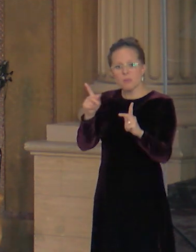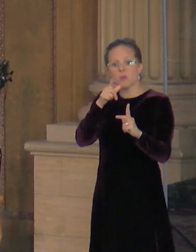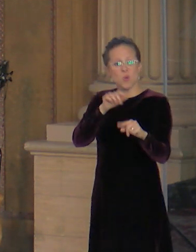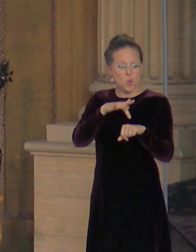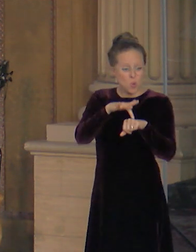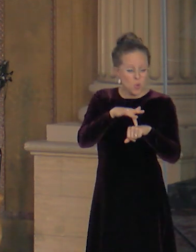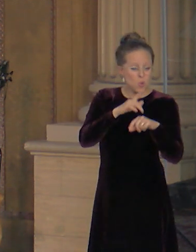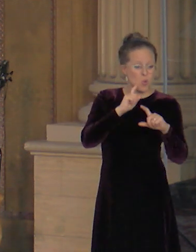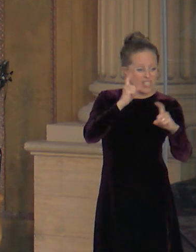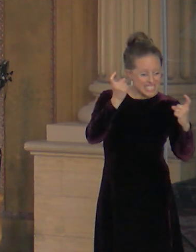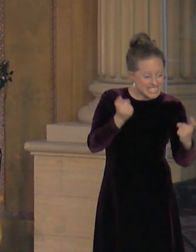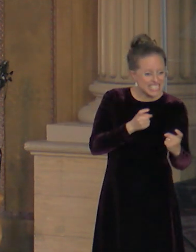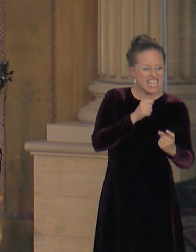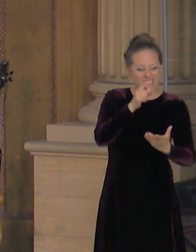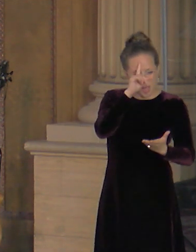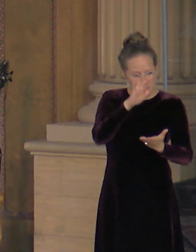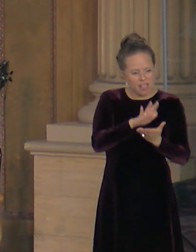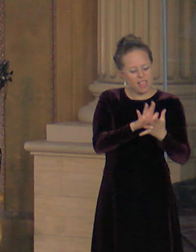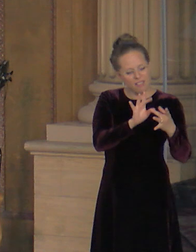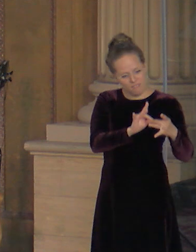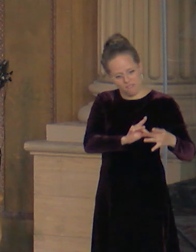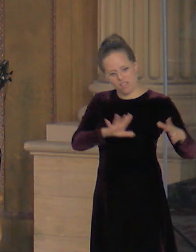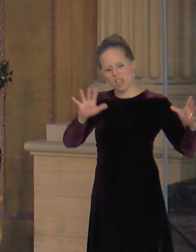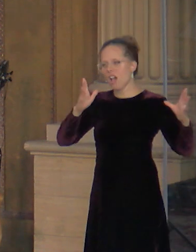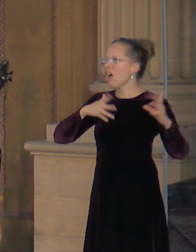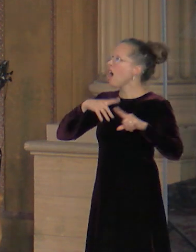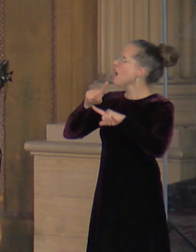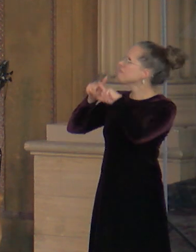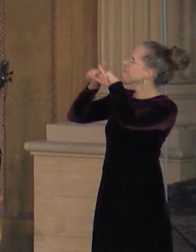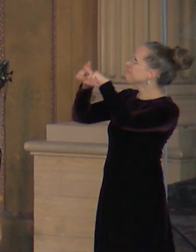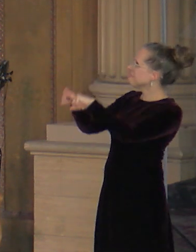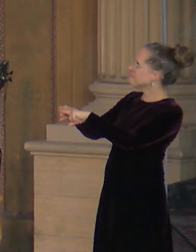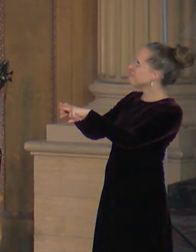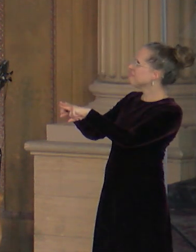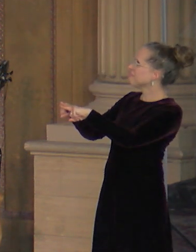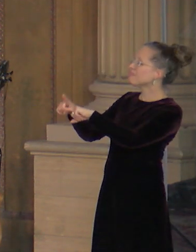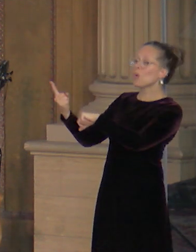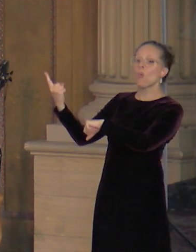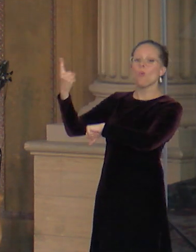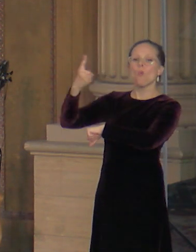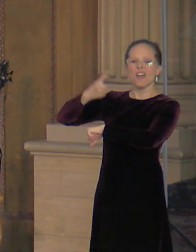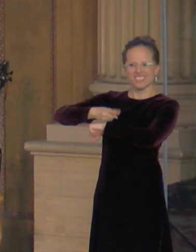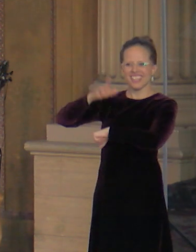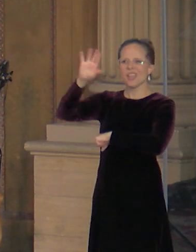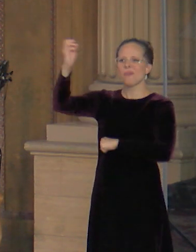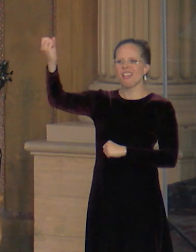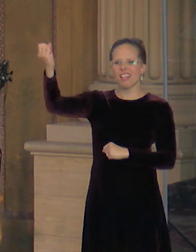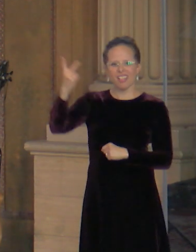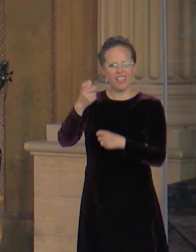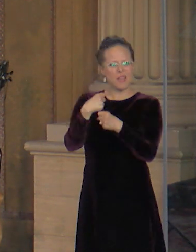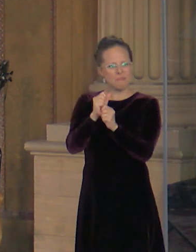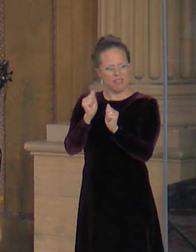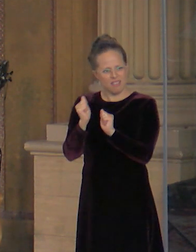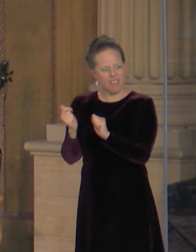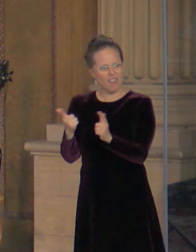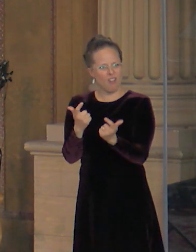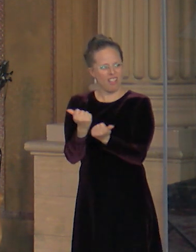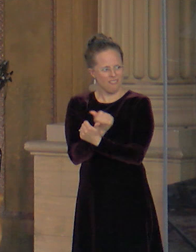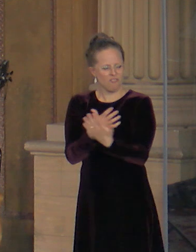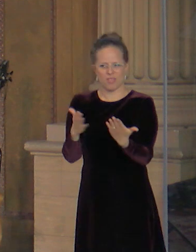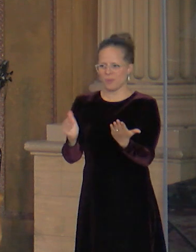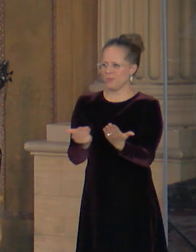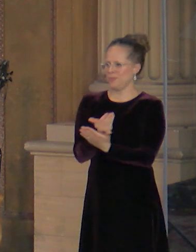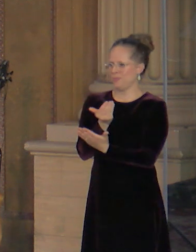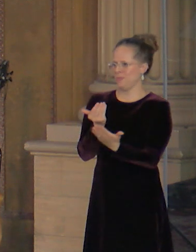sin and their unbelief and then one day he'll return and make all things new and put to death every last enemy that he